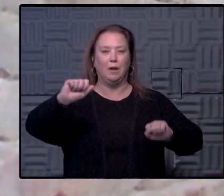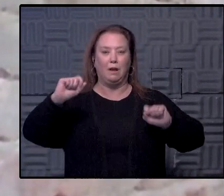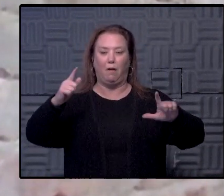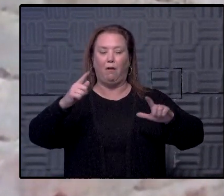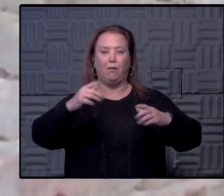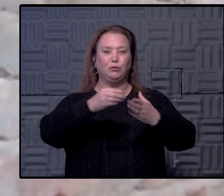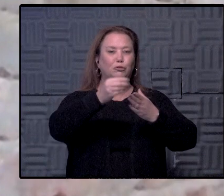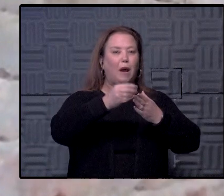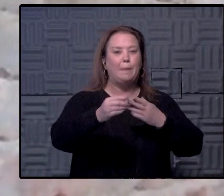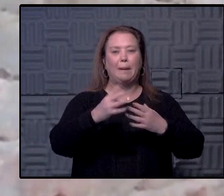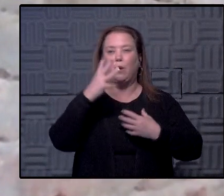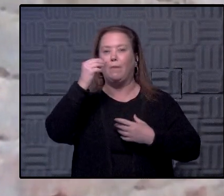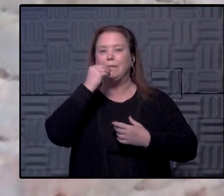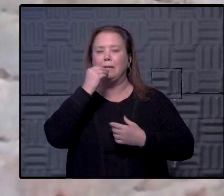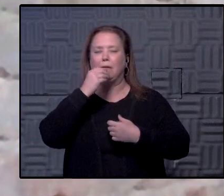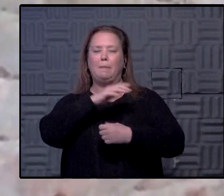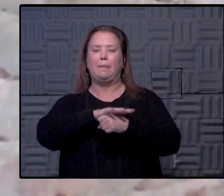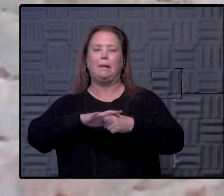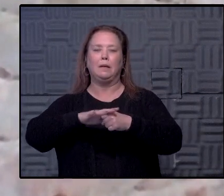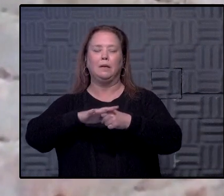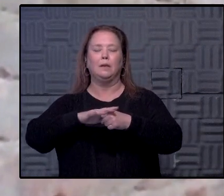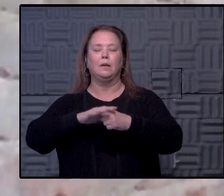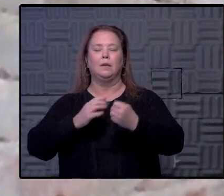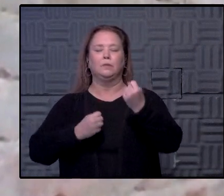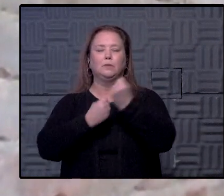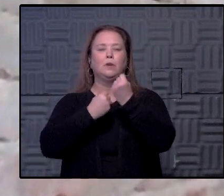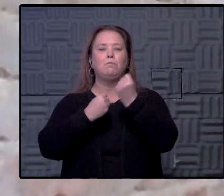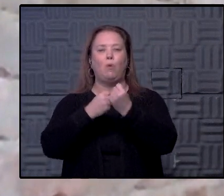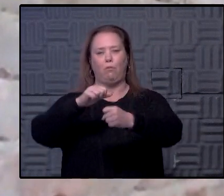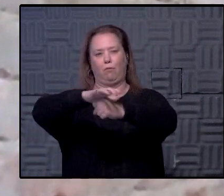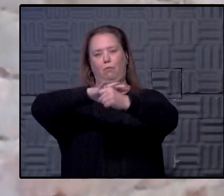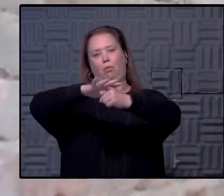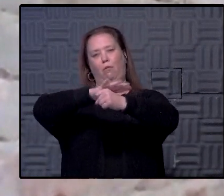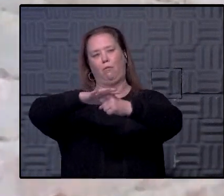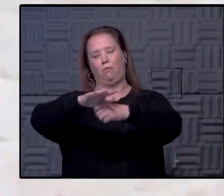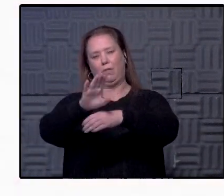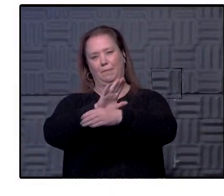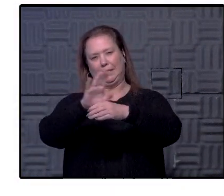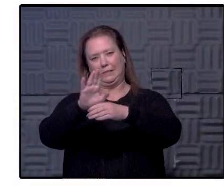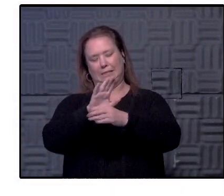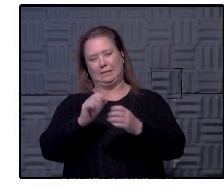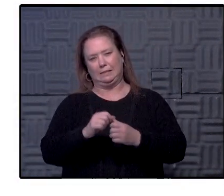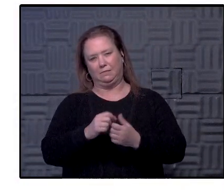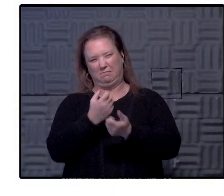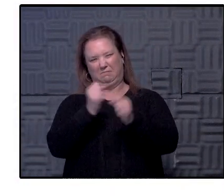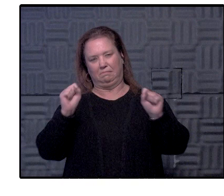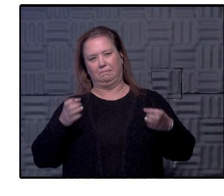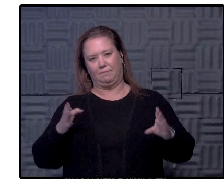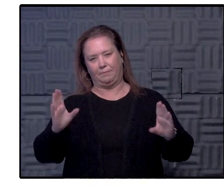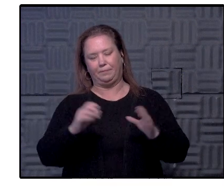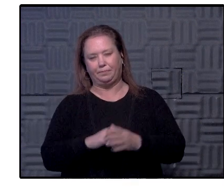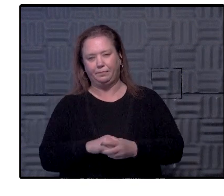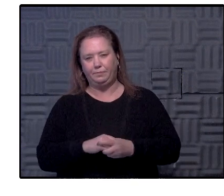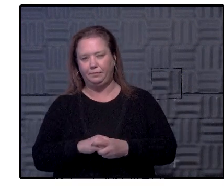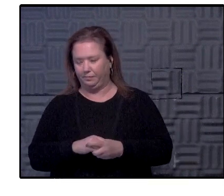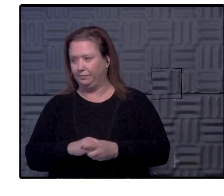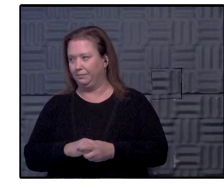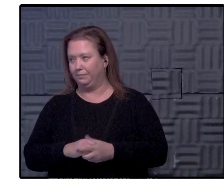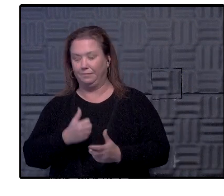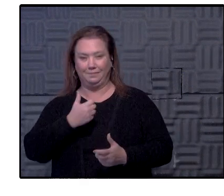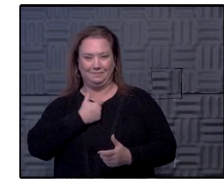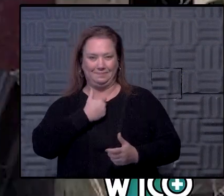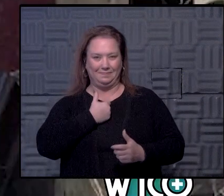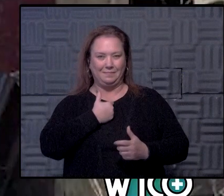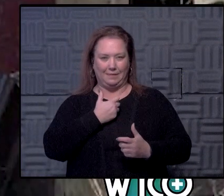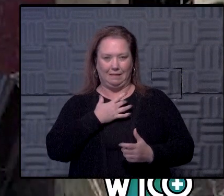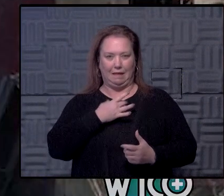to eat, please go to local businesses during this time in a safe way. So I'm one of those guys who likes to